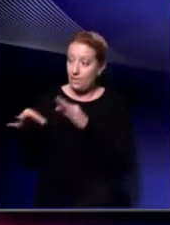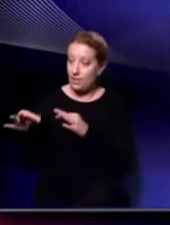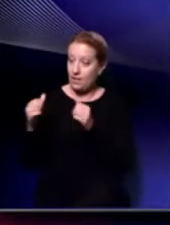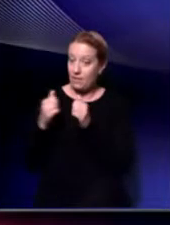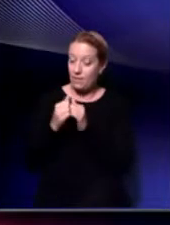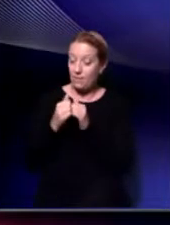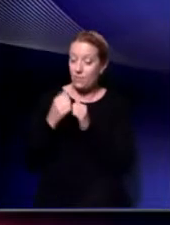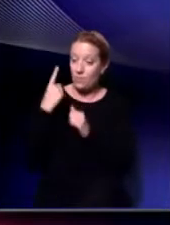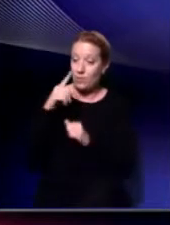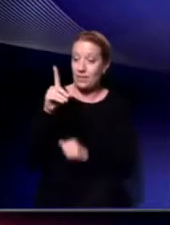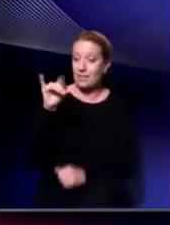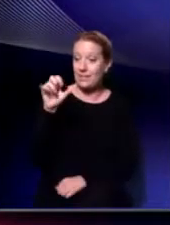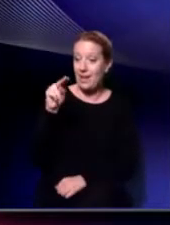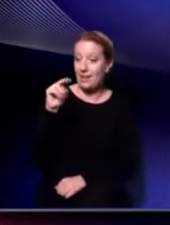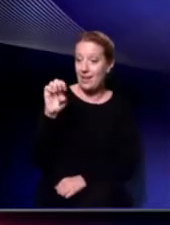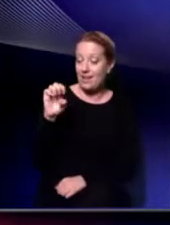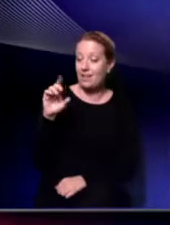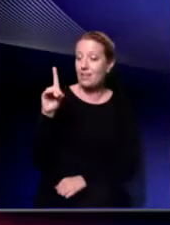the opportunity.